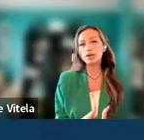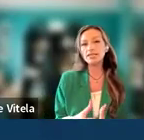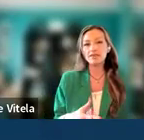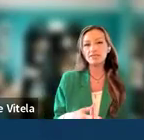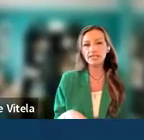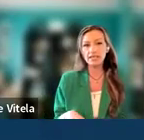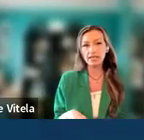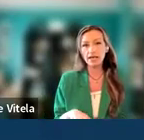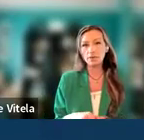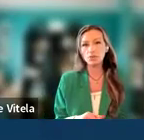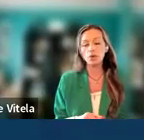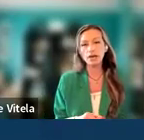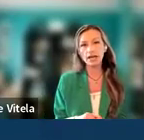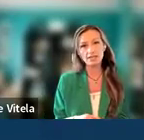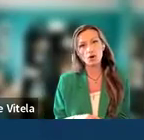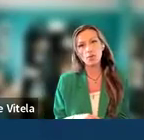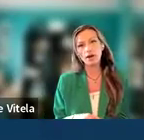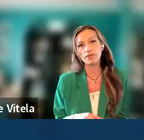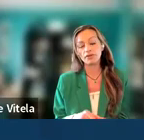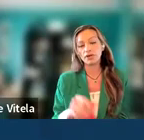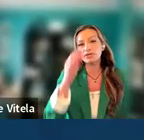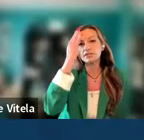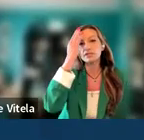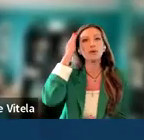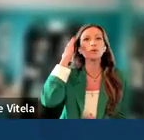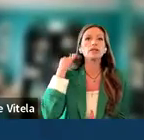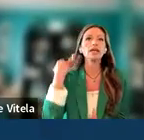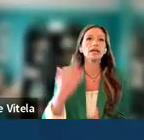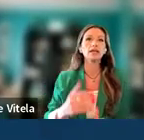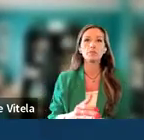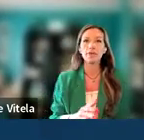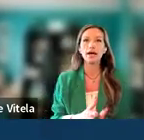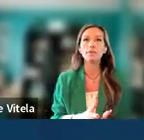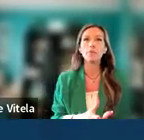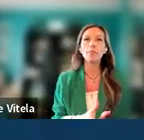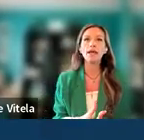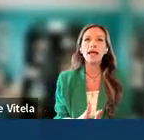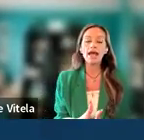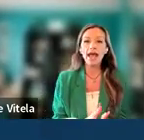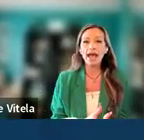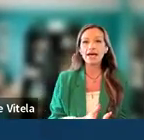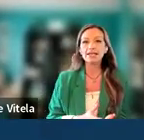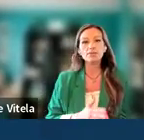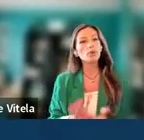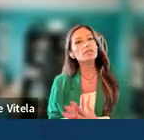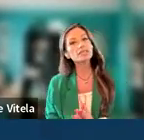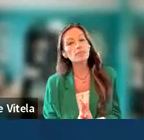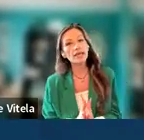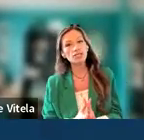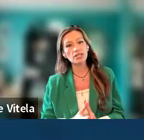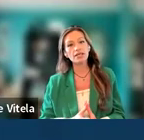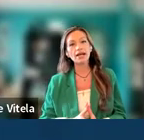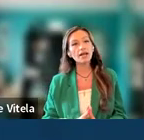in 2017, I was working as a home health nurse locally in Olympia, and I was going to